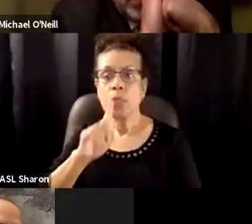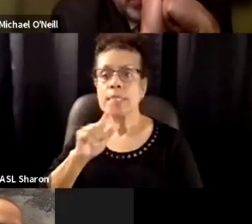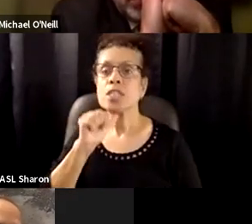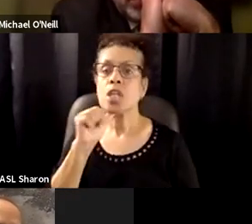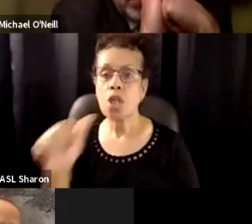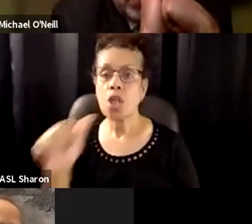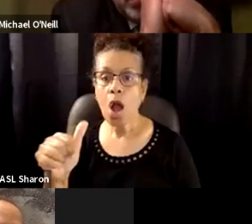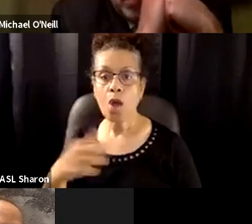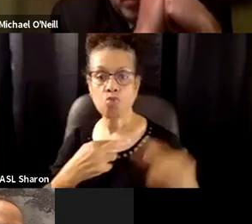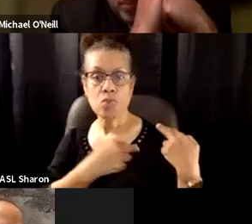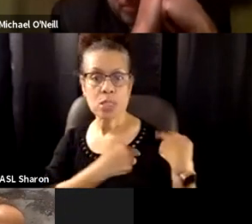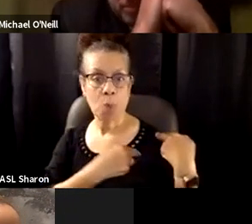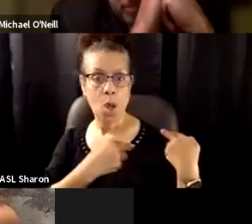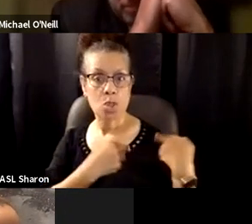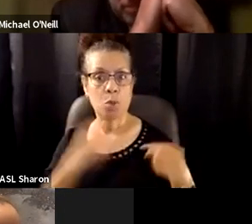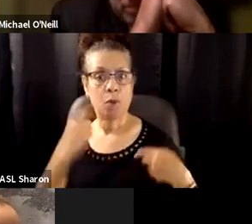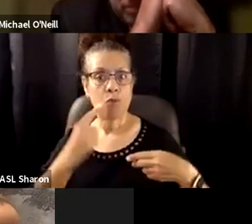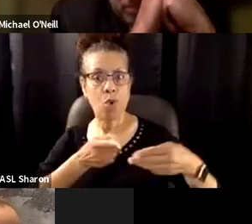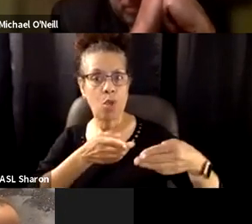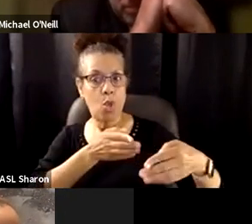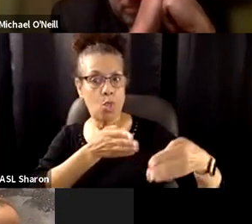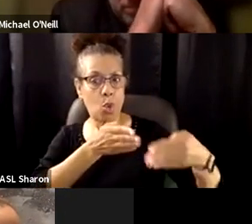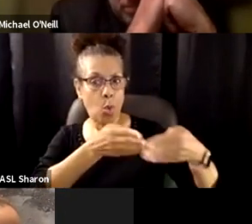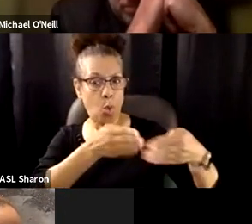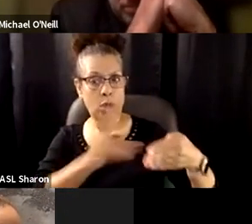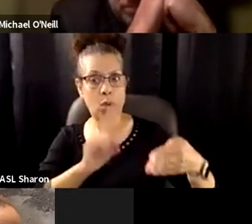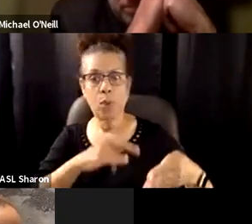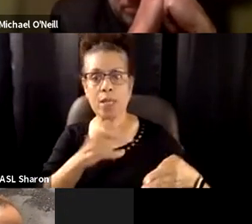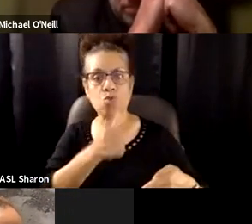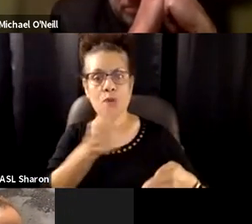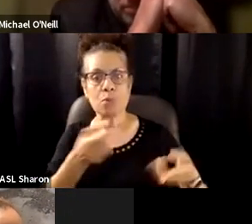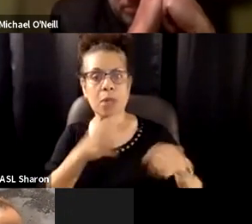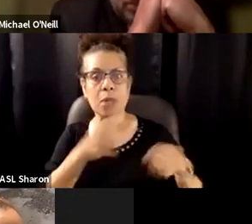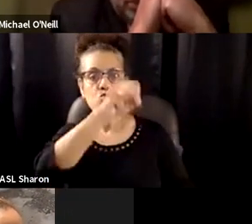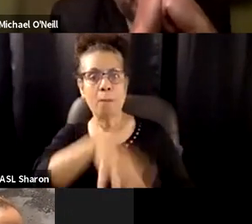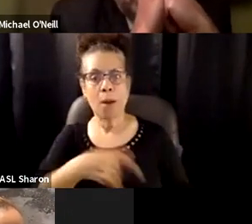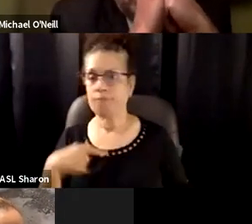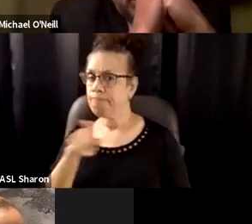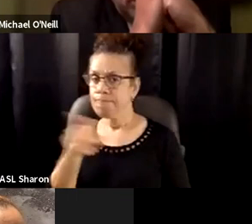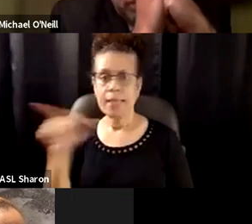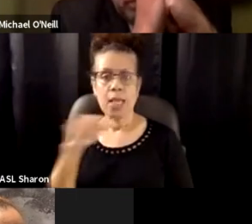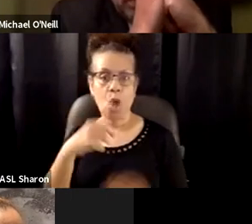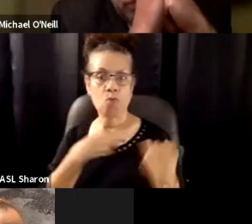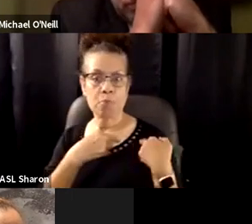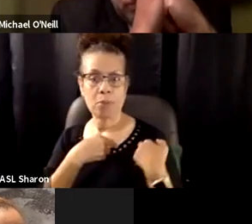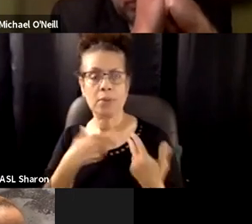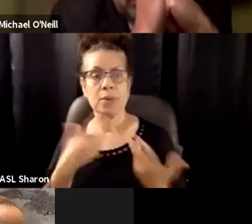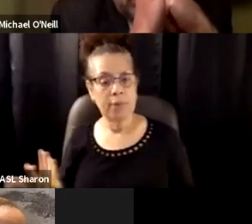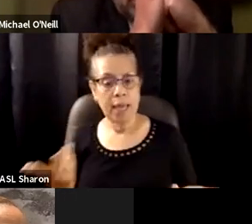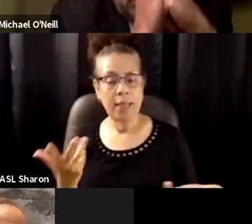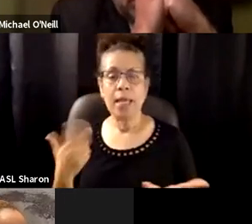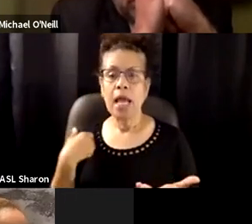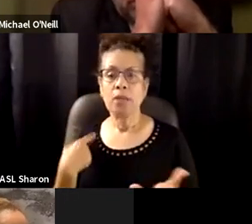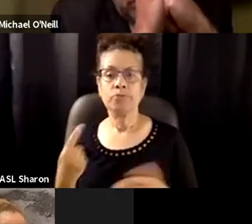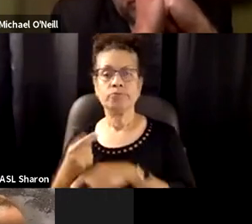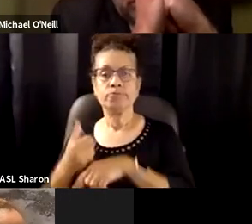the uh corner or the stock where transportation dropped my kids that it has to be transportation the one